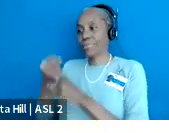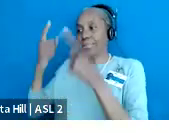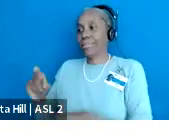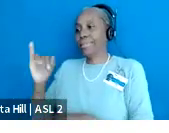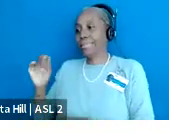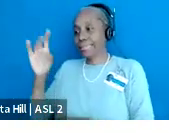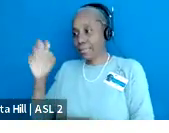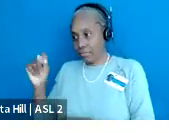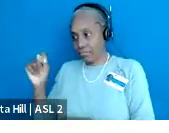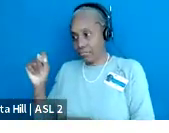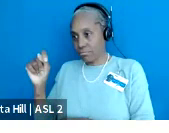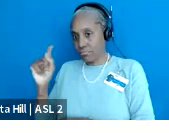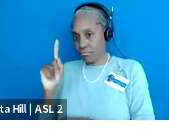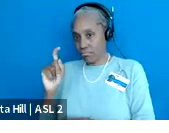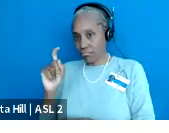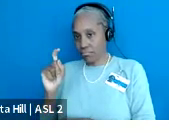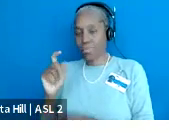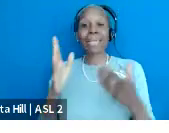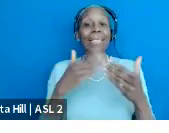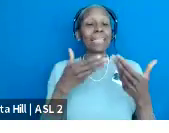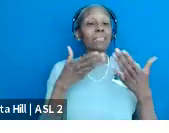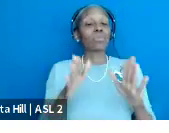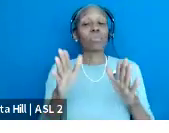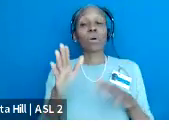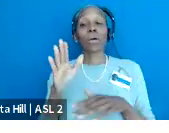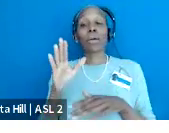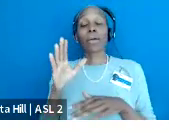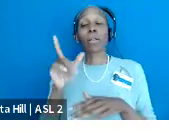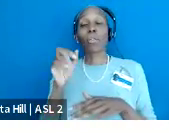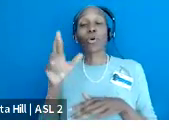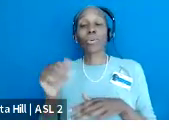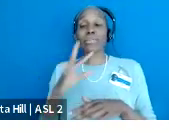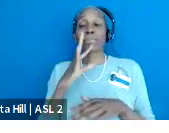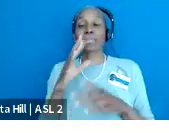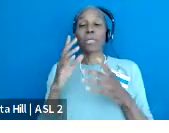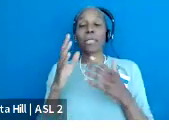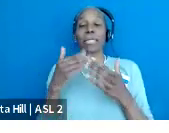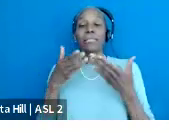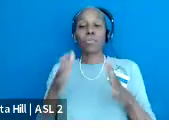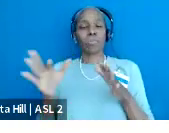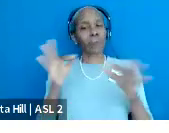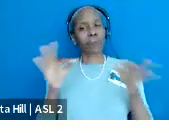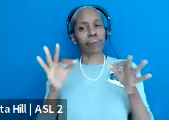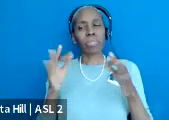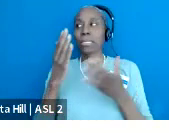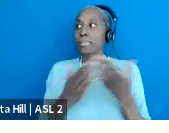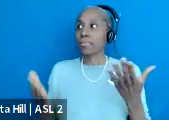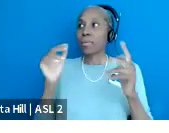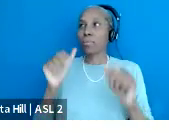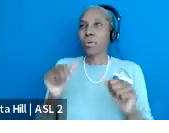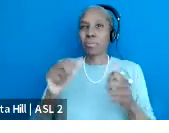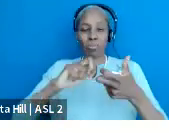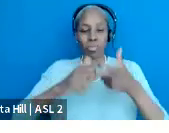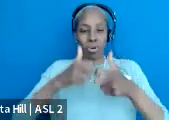report. So I think the sort of easiest way to describe that is there are things that could be a potential